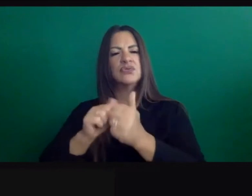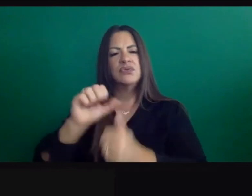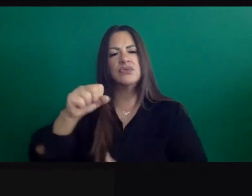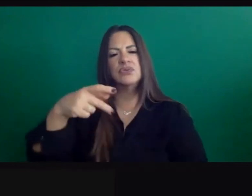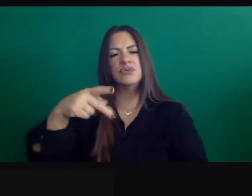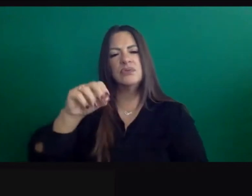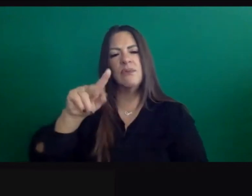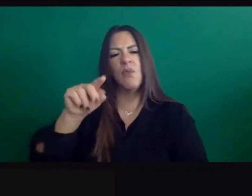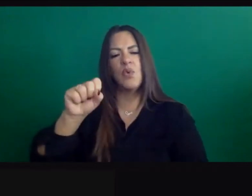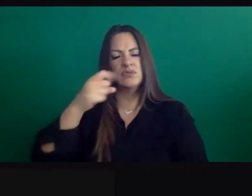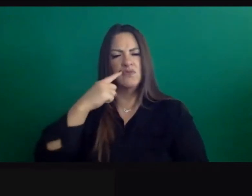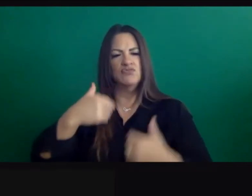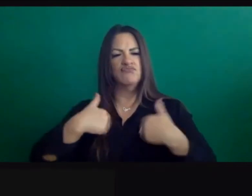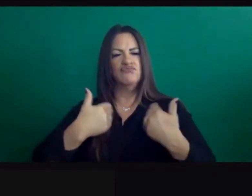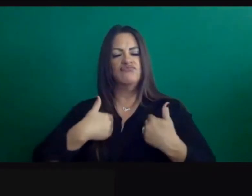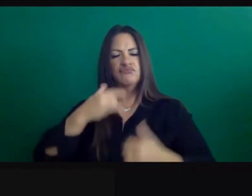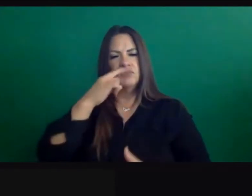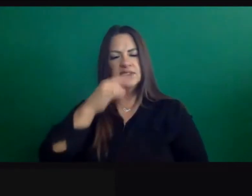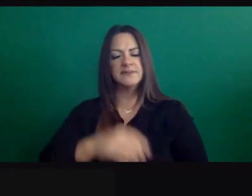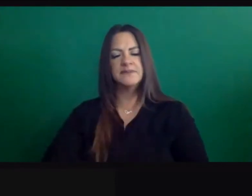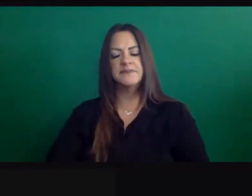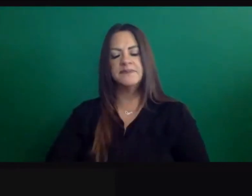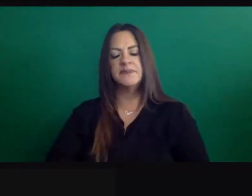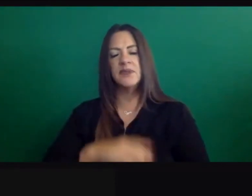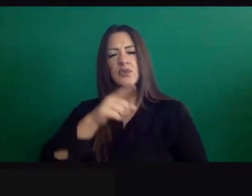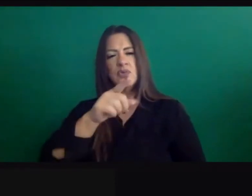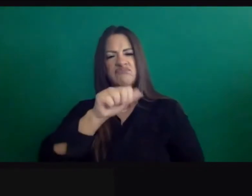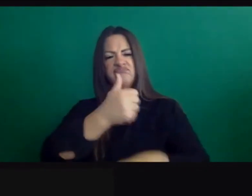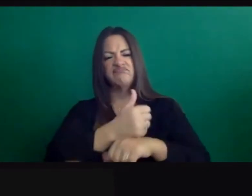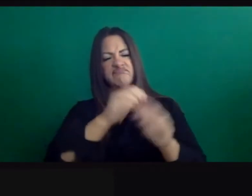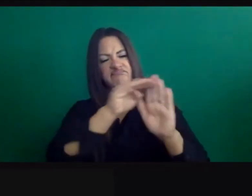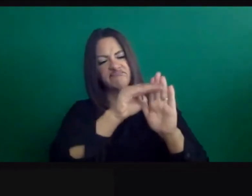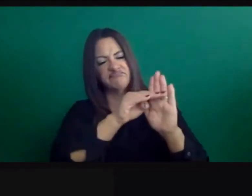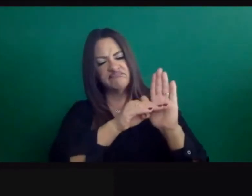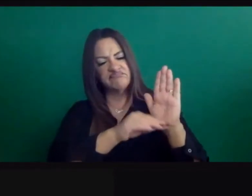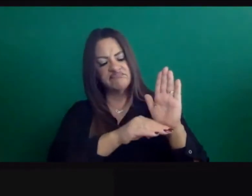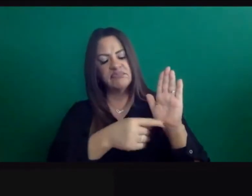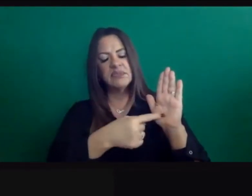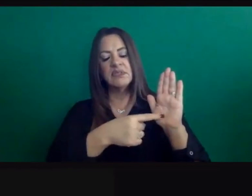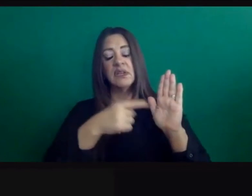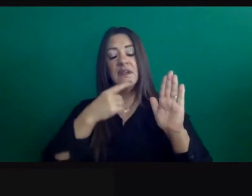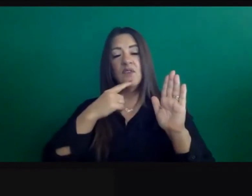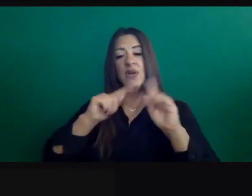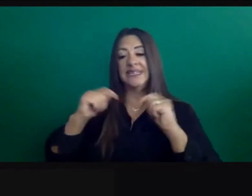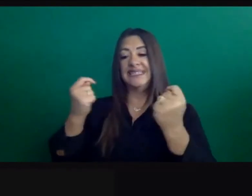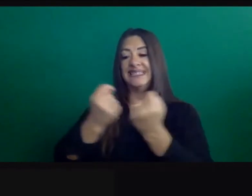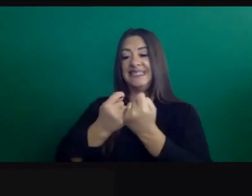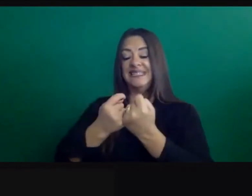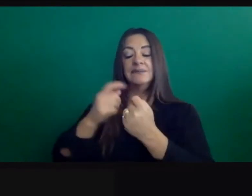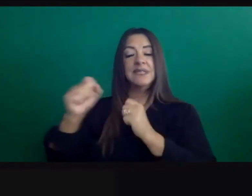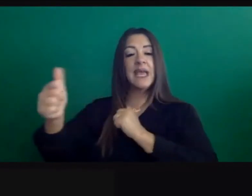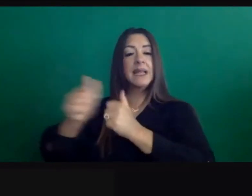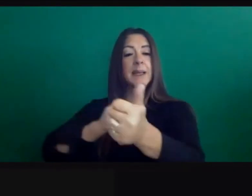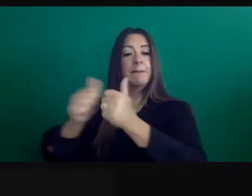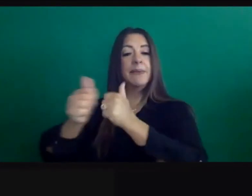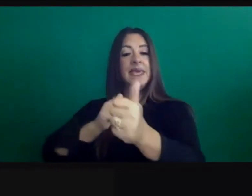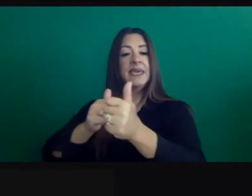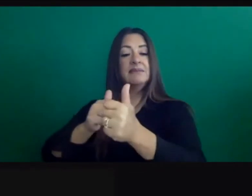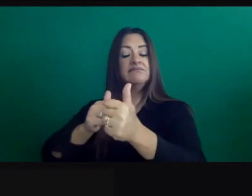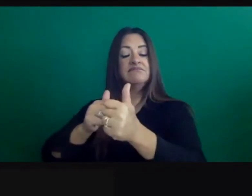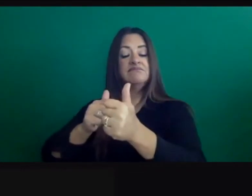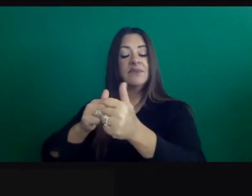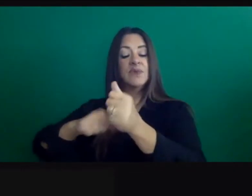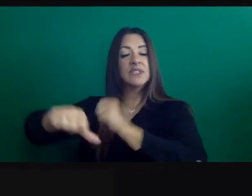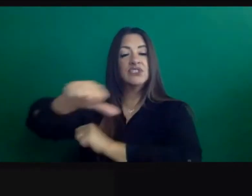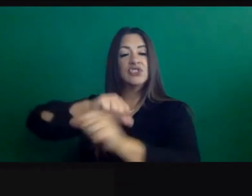It's currently guidance says that it's set to resume inter-team competitions on next Monday. Is the state really on track for